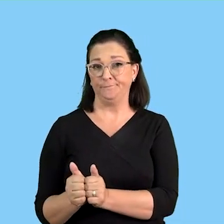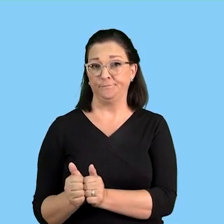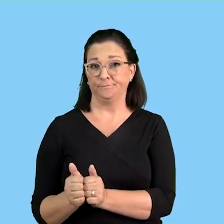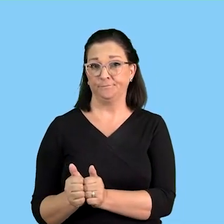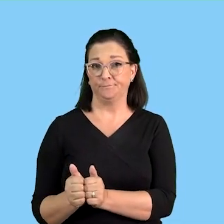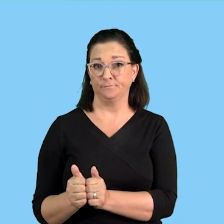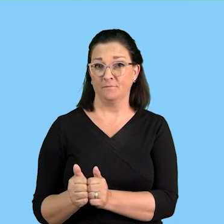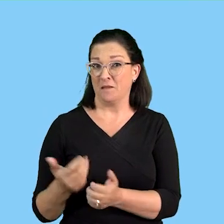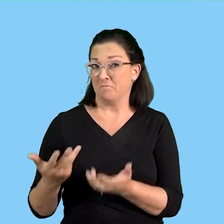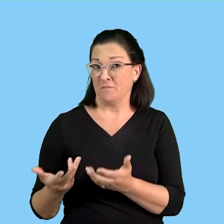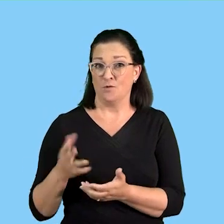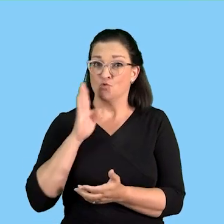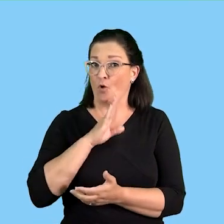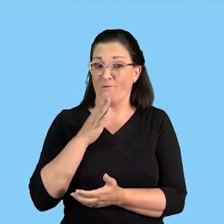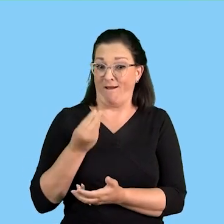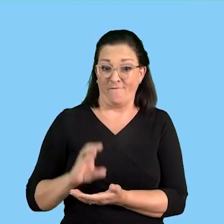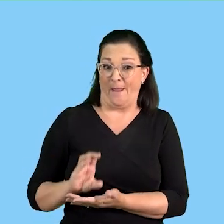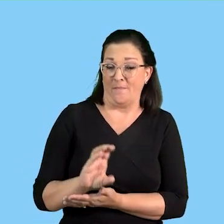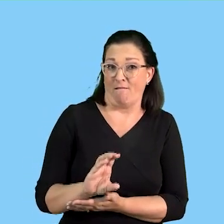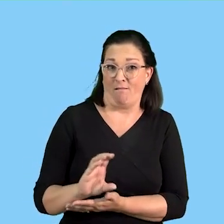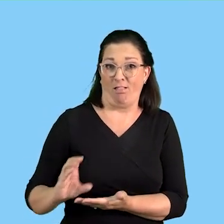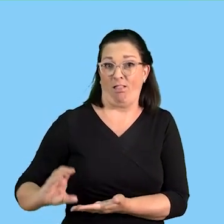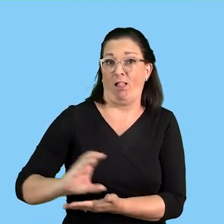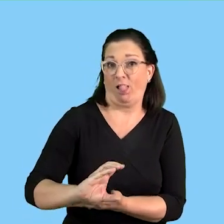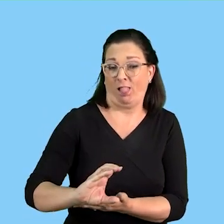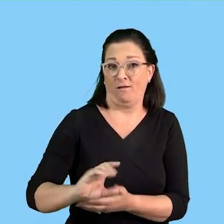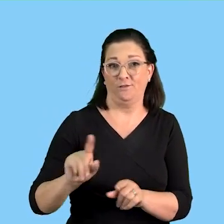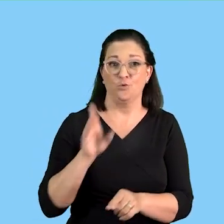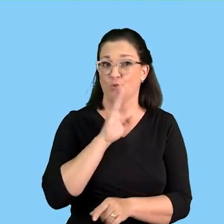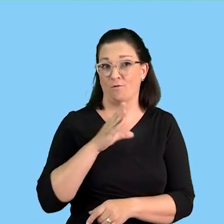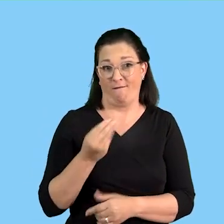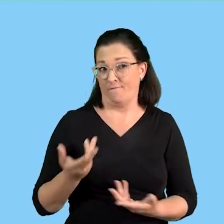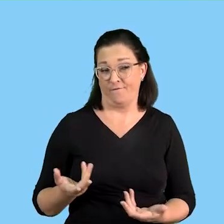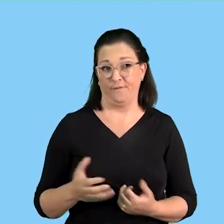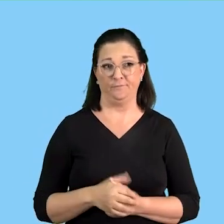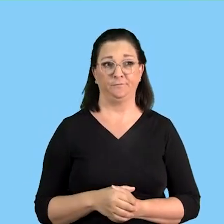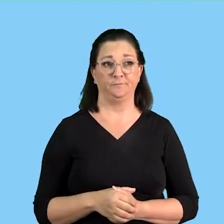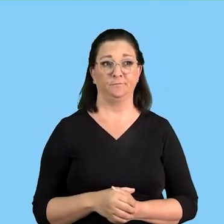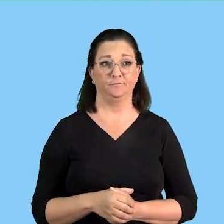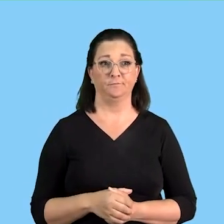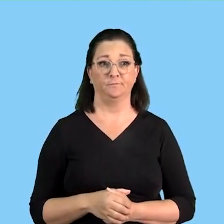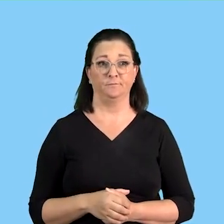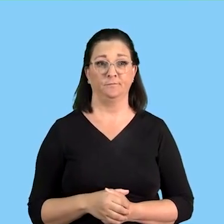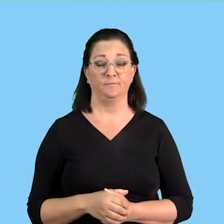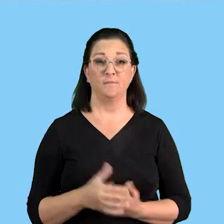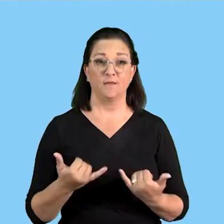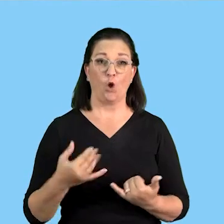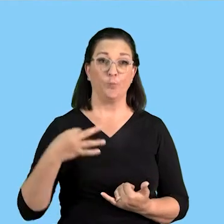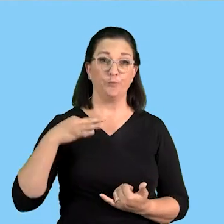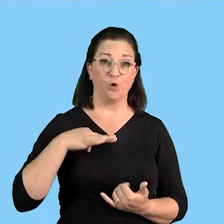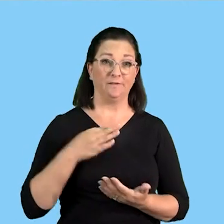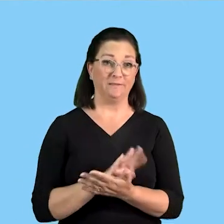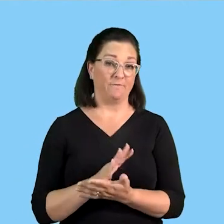partners may not all have capital to put into the business when needed. Then let's see how profits